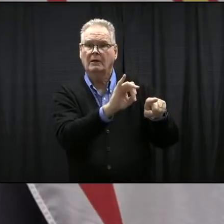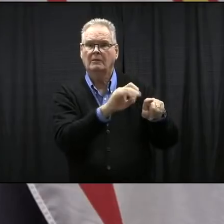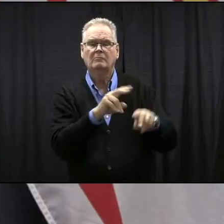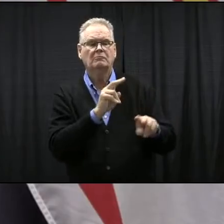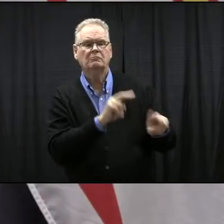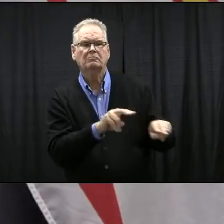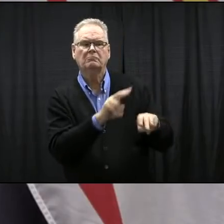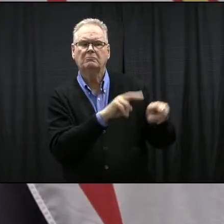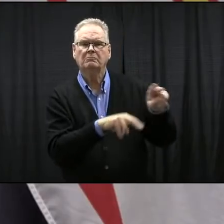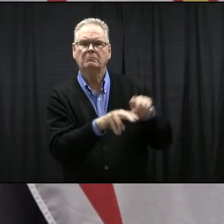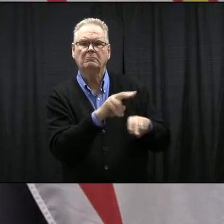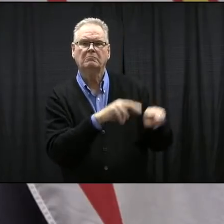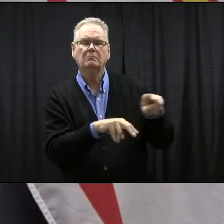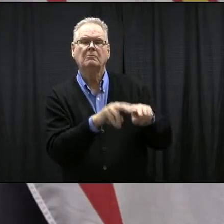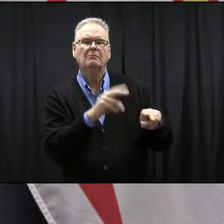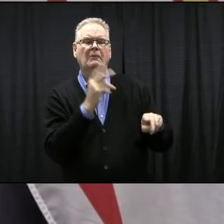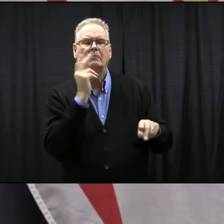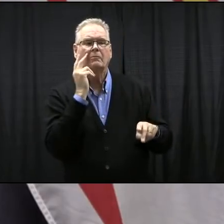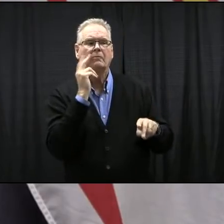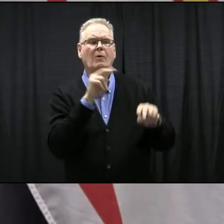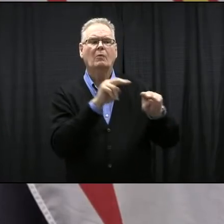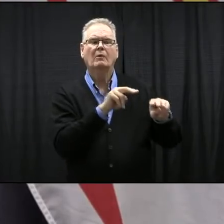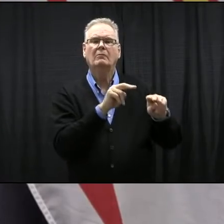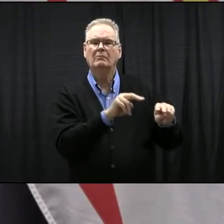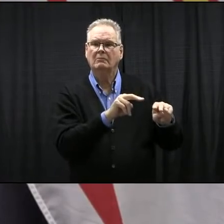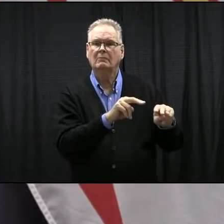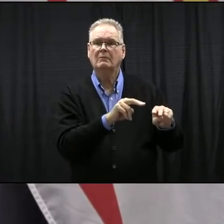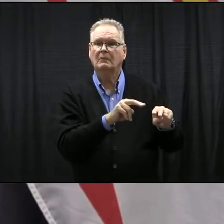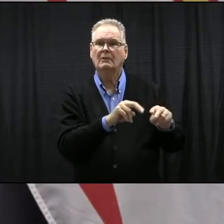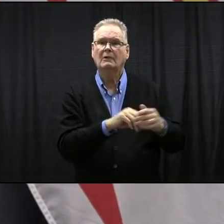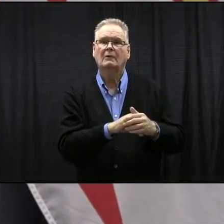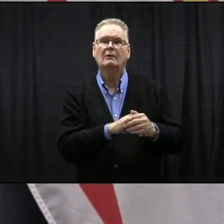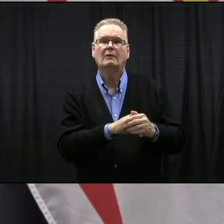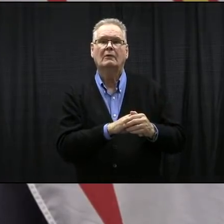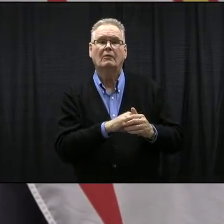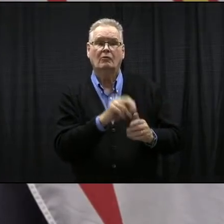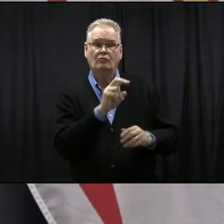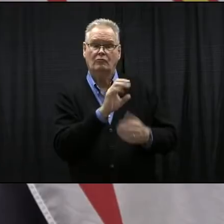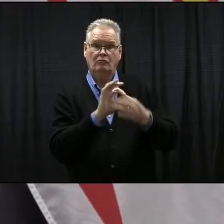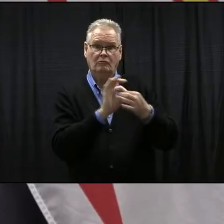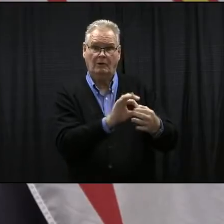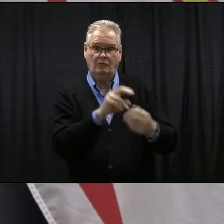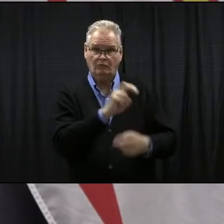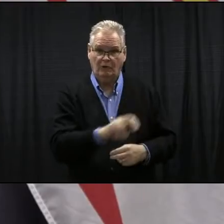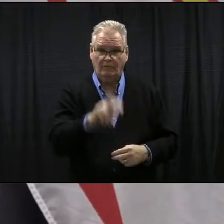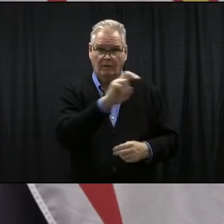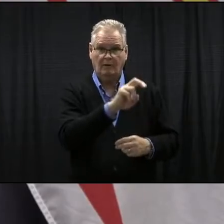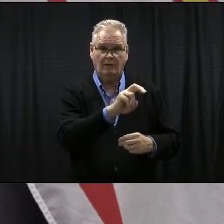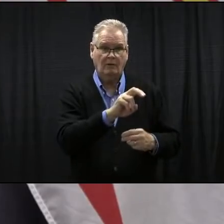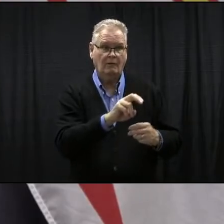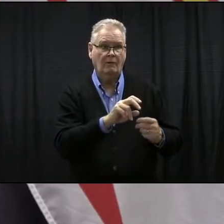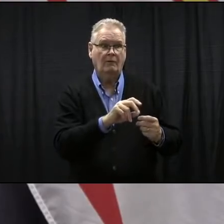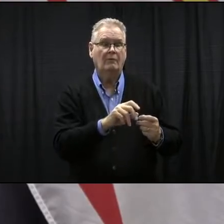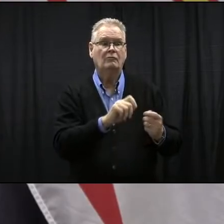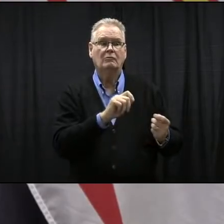PEI. If we feel that changes to travel requirements are warranted based on the level of risk, we will take action as